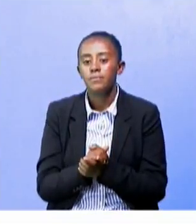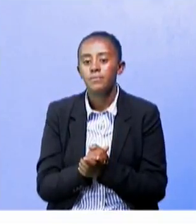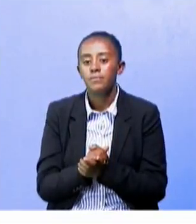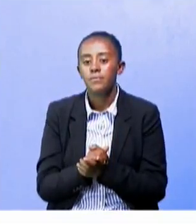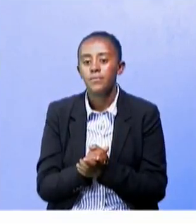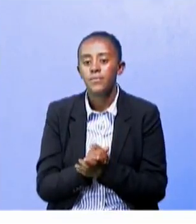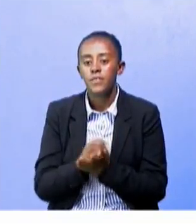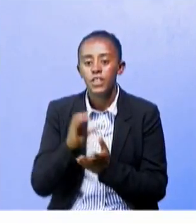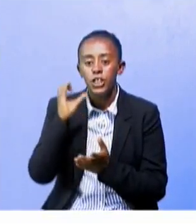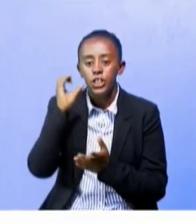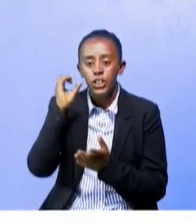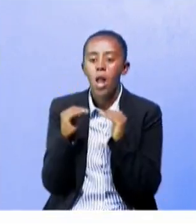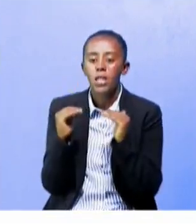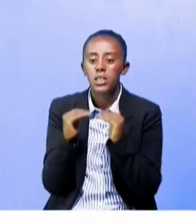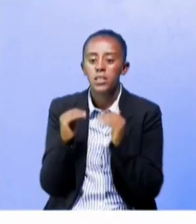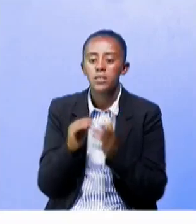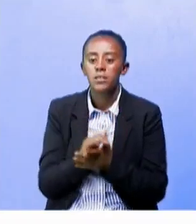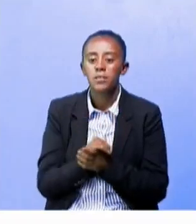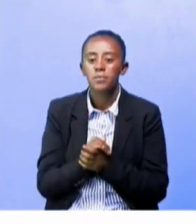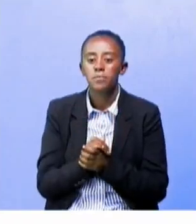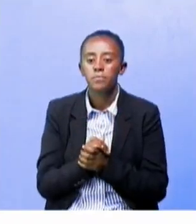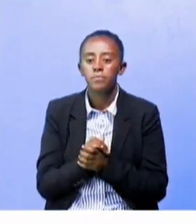Gender equality